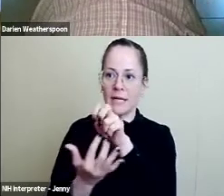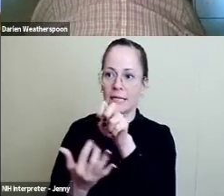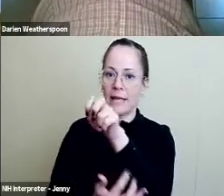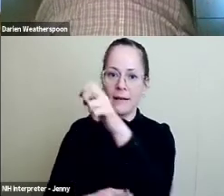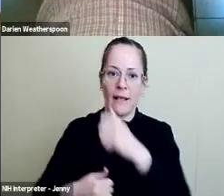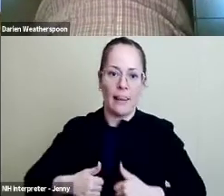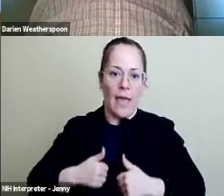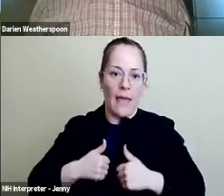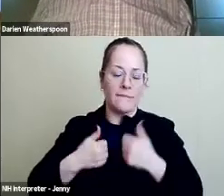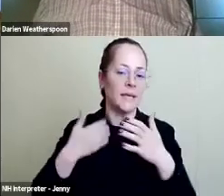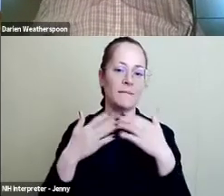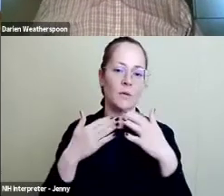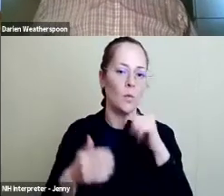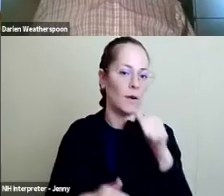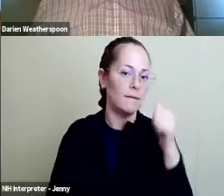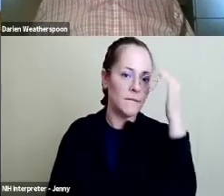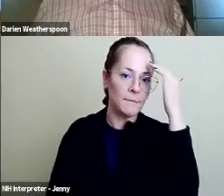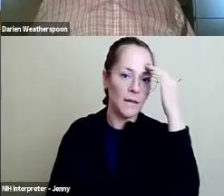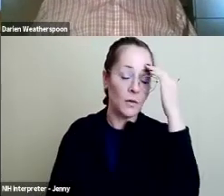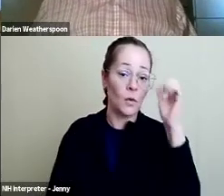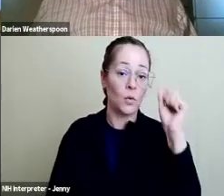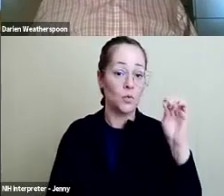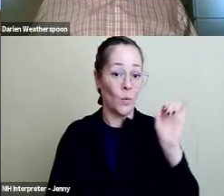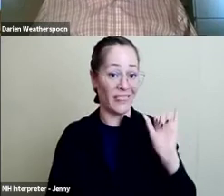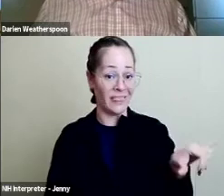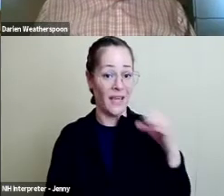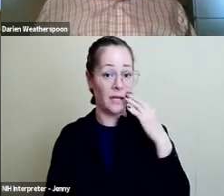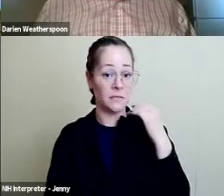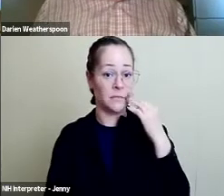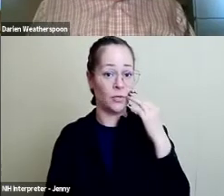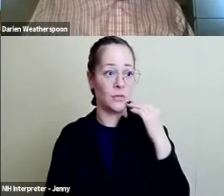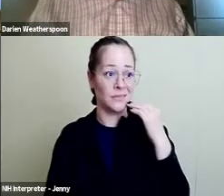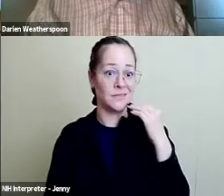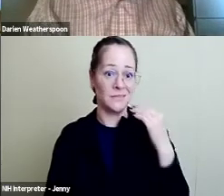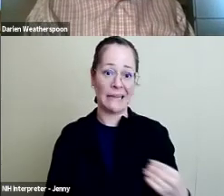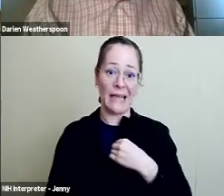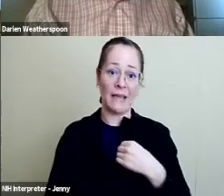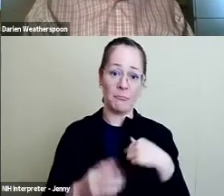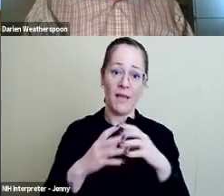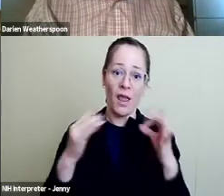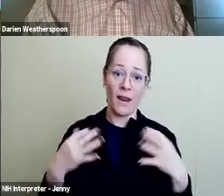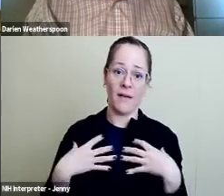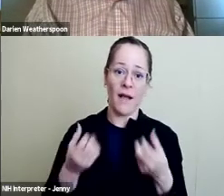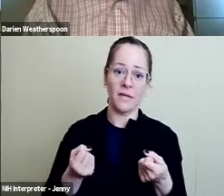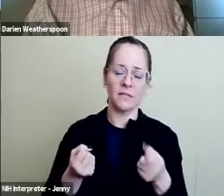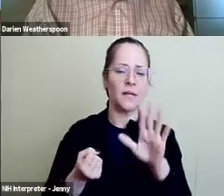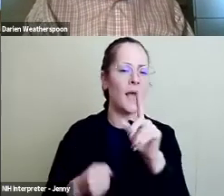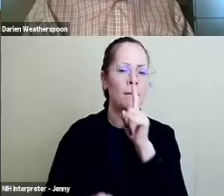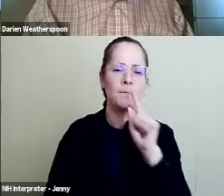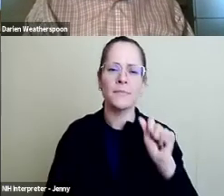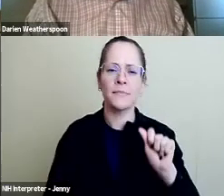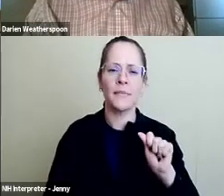and uncharted. And so I think for me, the biggest thing has been confidence and not arrogance, but